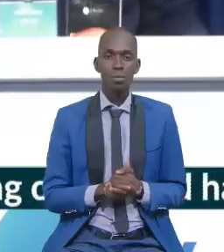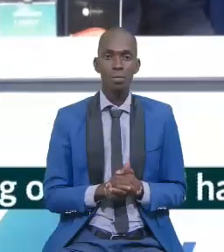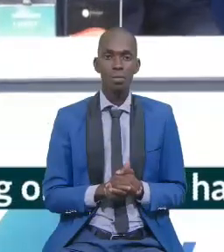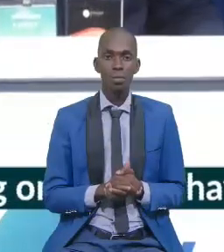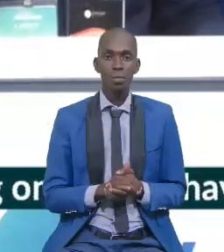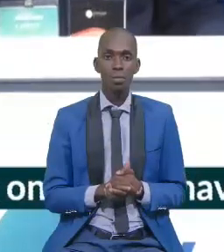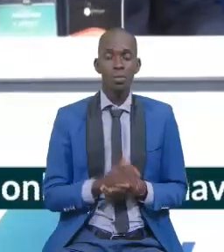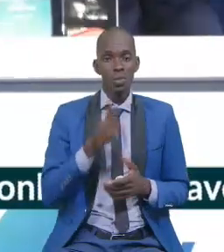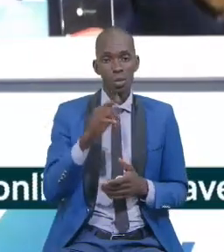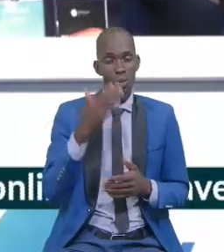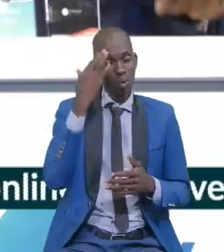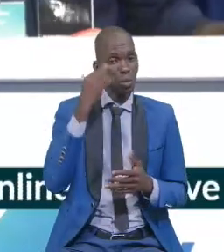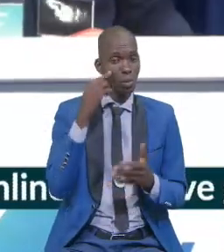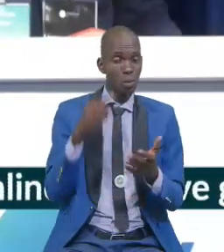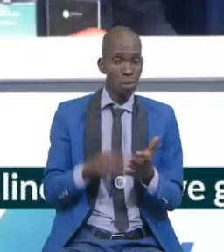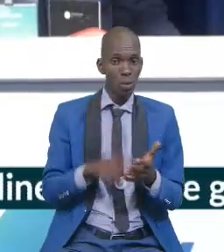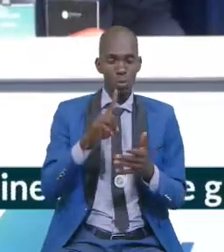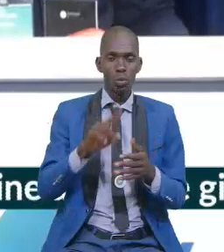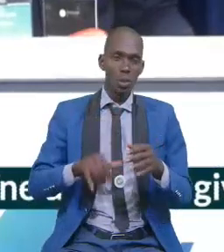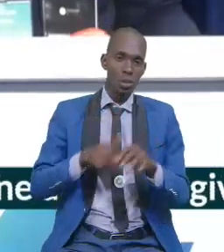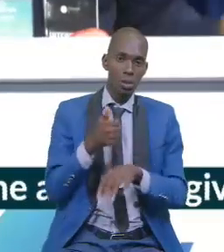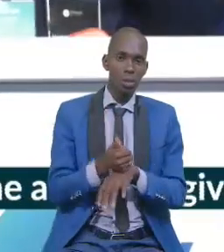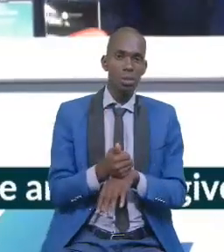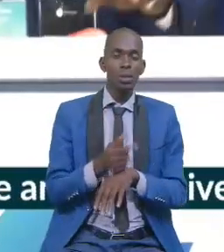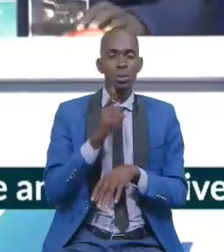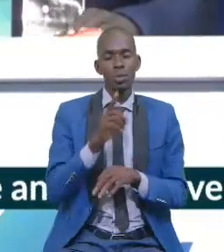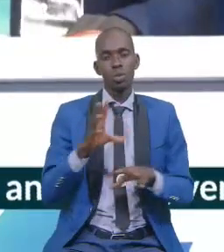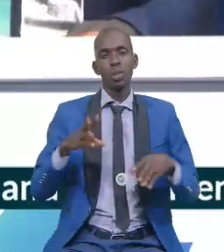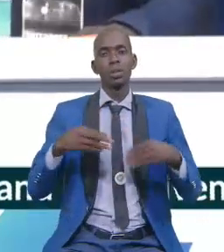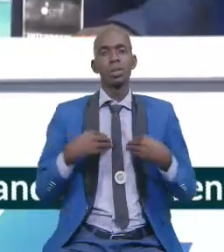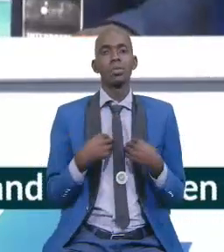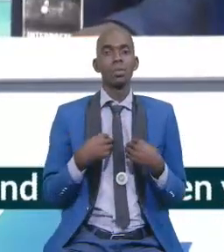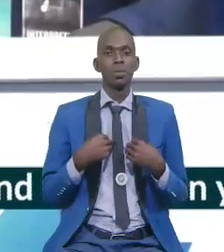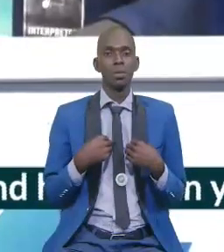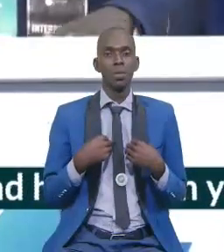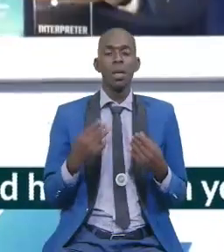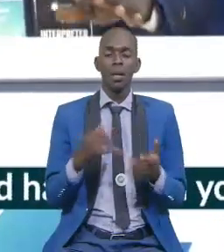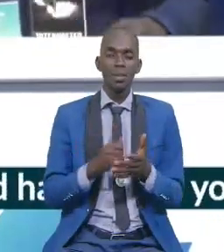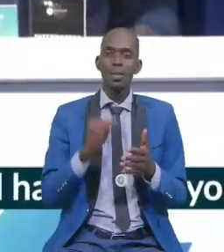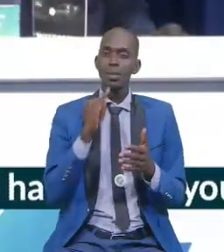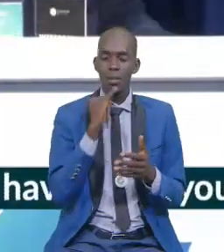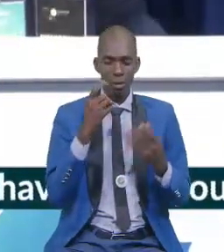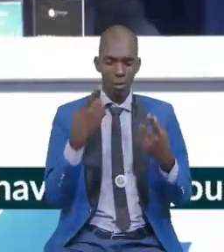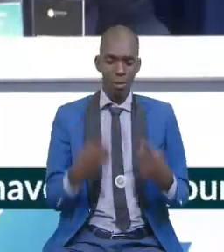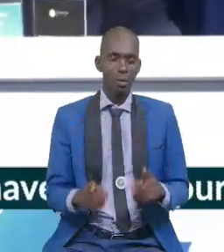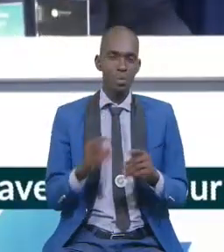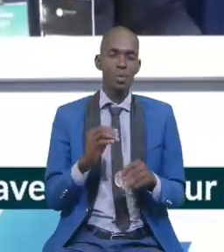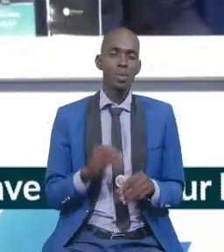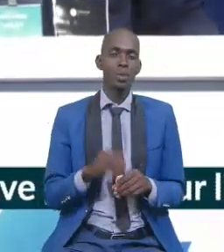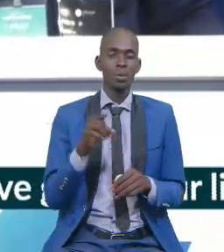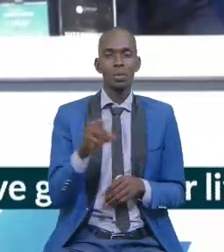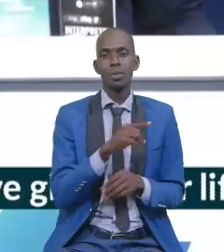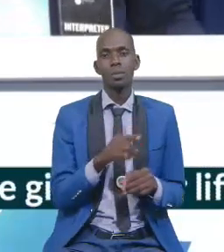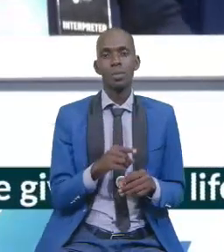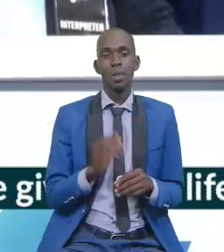you affirm, you accept, and it's done. Our